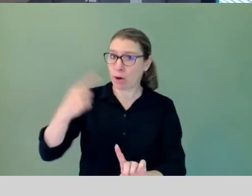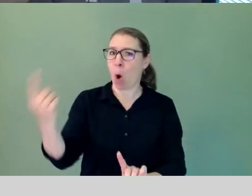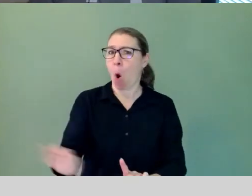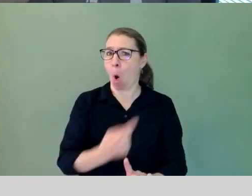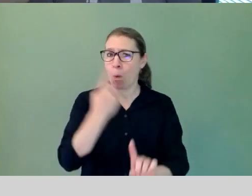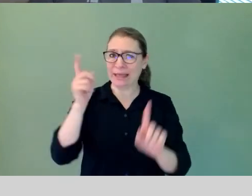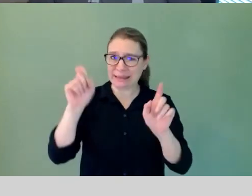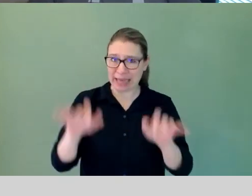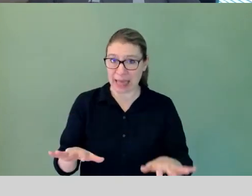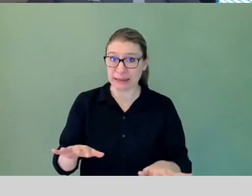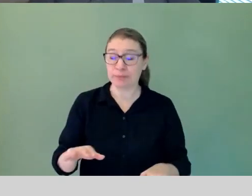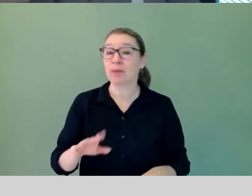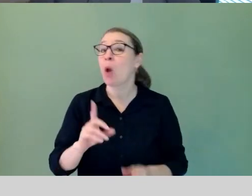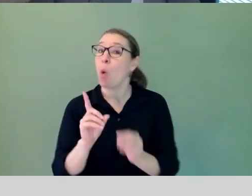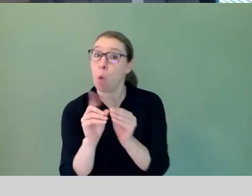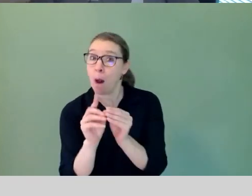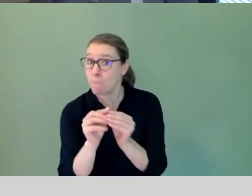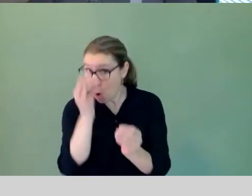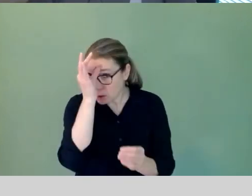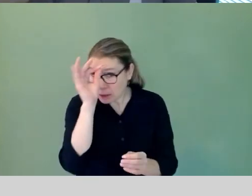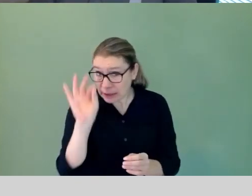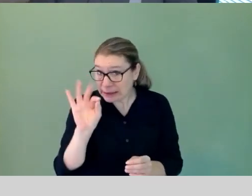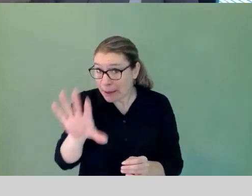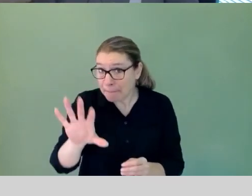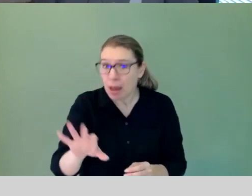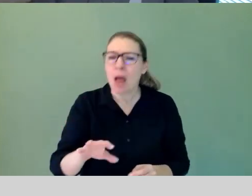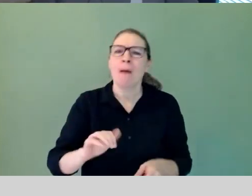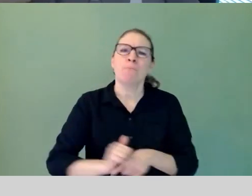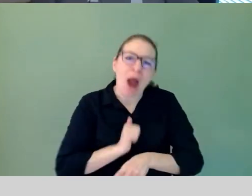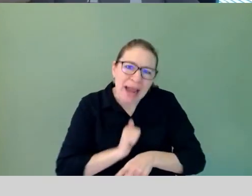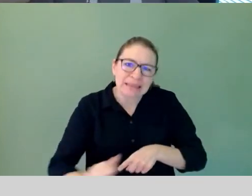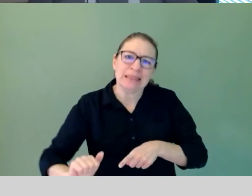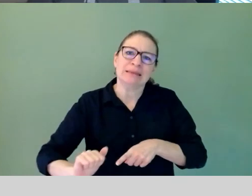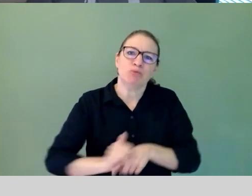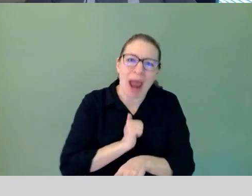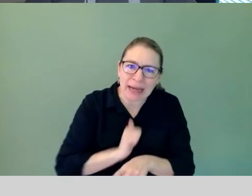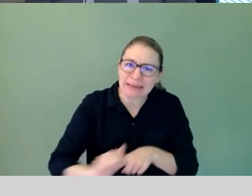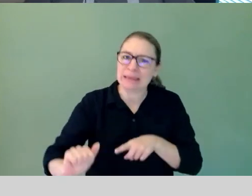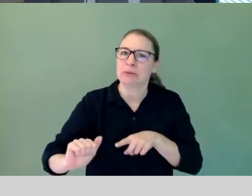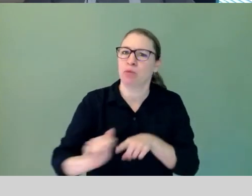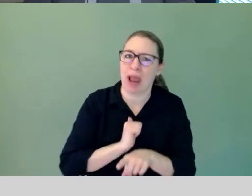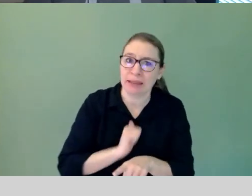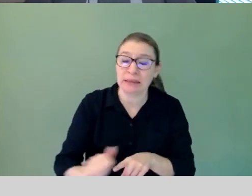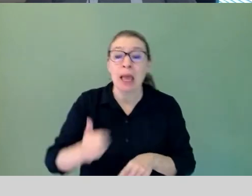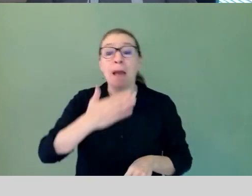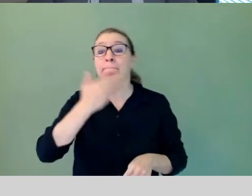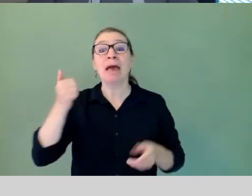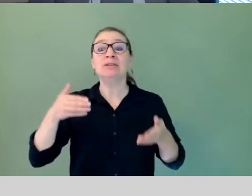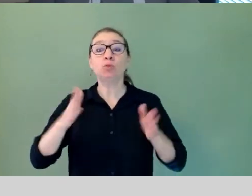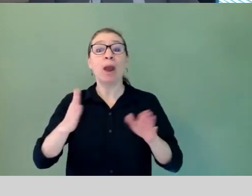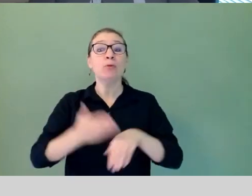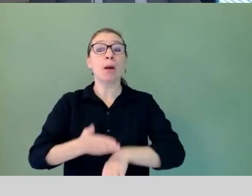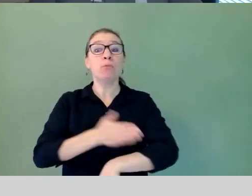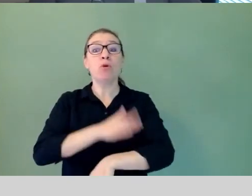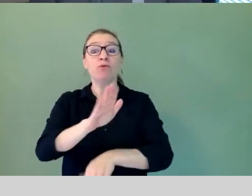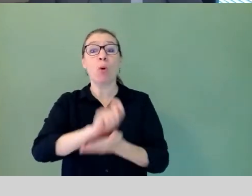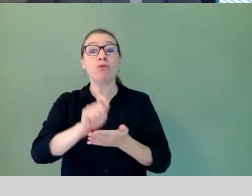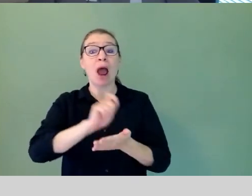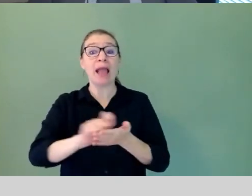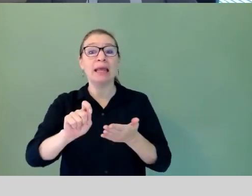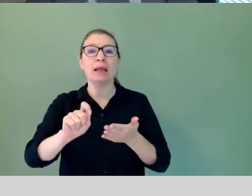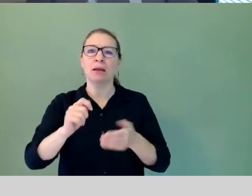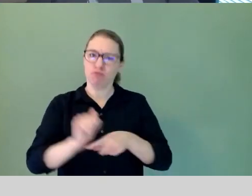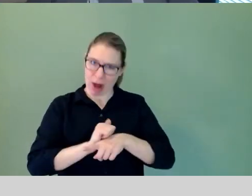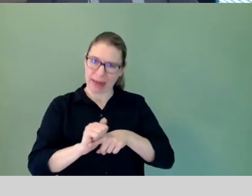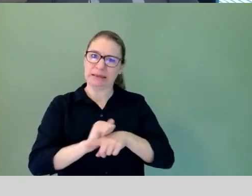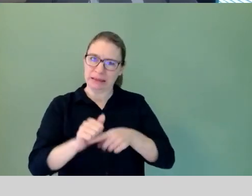practice, practice, practice. The best way to get better at technical writing is to write. It's the same way with them. The best way to get better at coding is to code. Best way to get